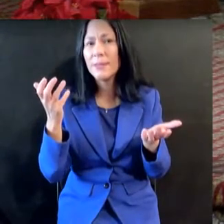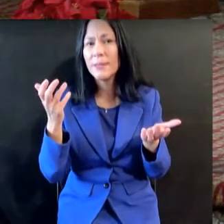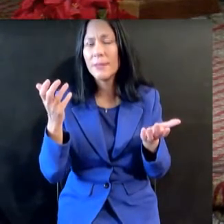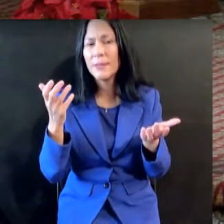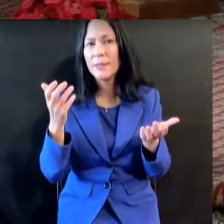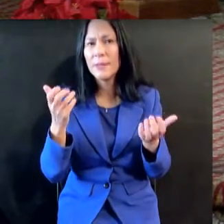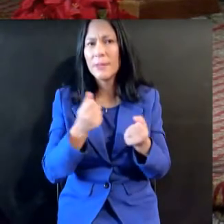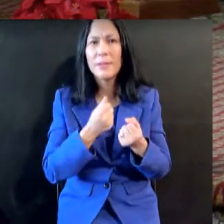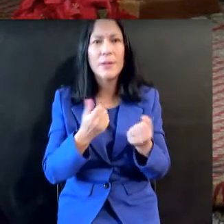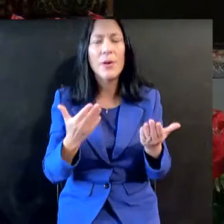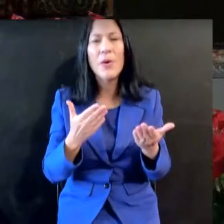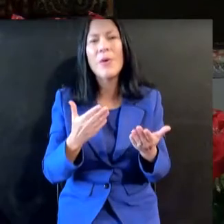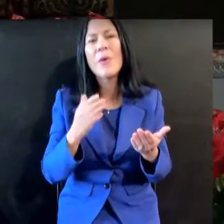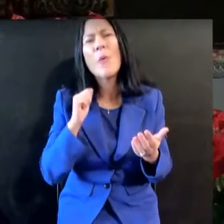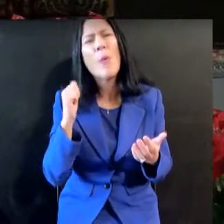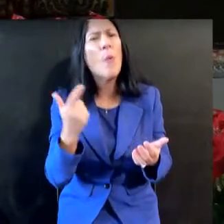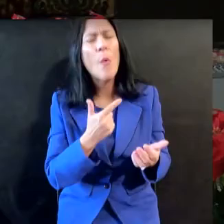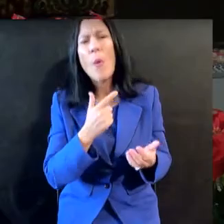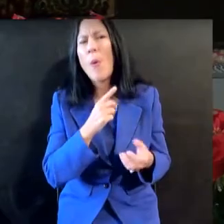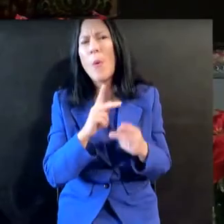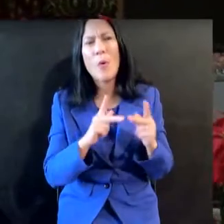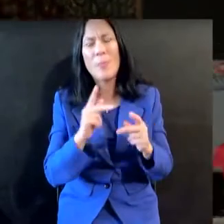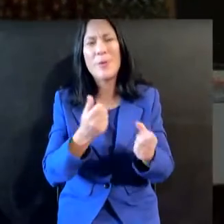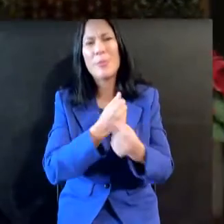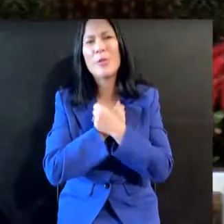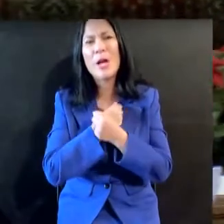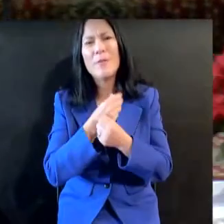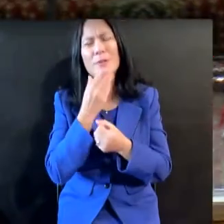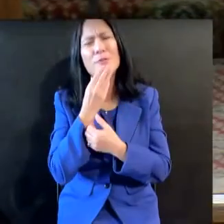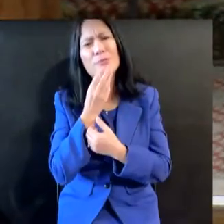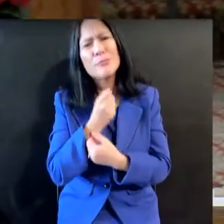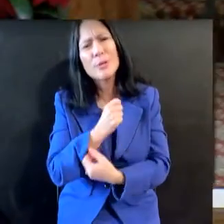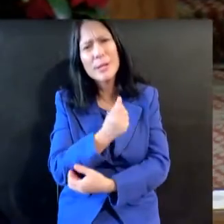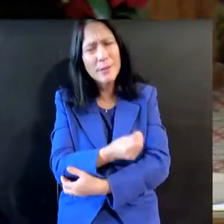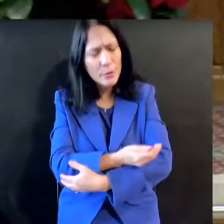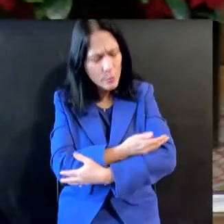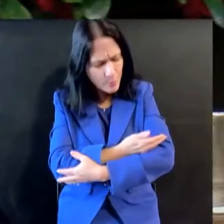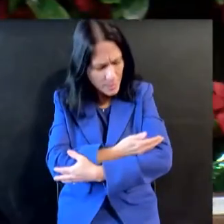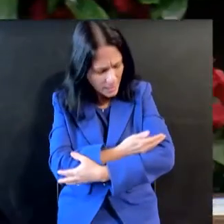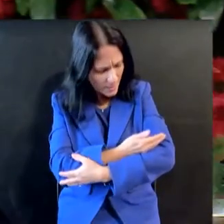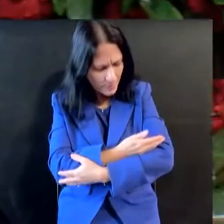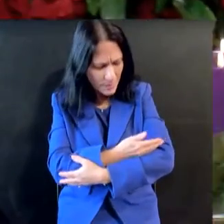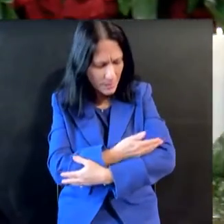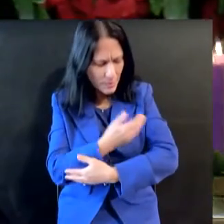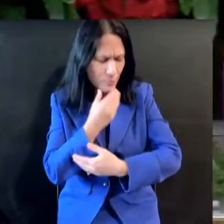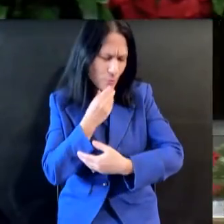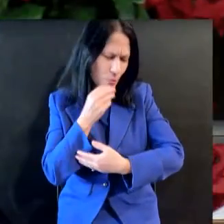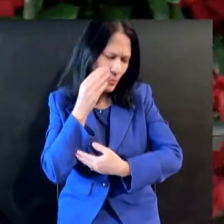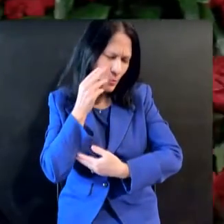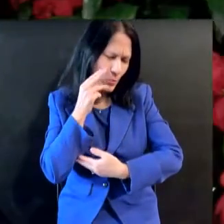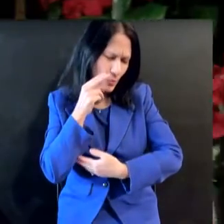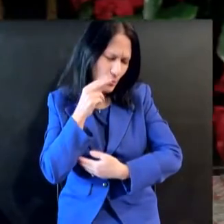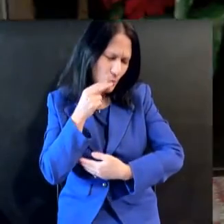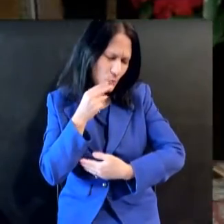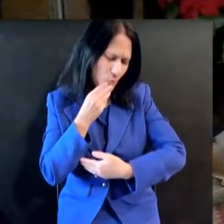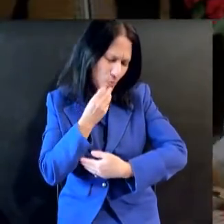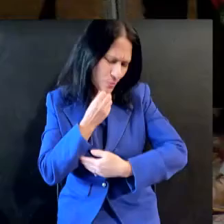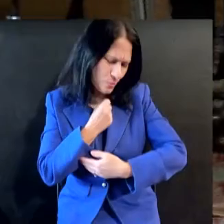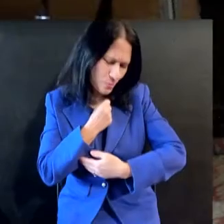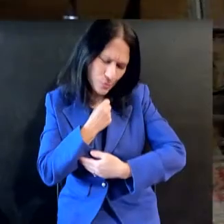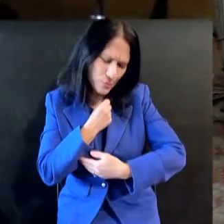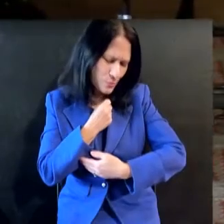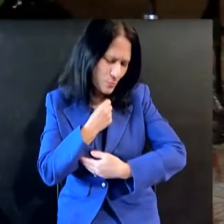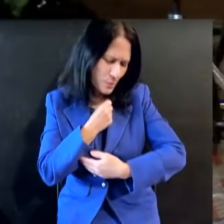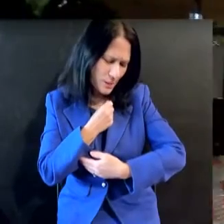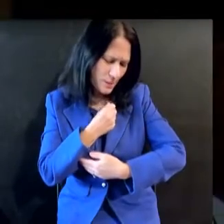Everybody loves a baby. Everybody loves to talk about sweet little baby Jesus child born in the manger, and he's so cute and he's cuddly and he's adorable. And everybody gets